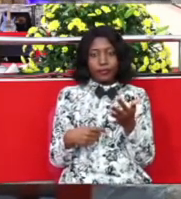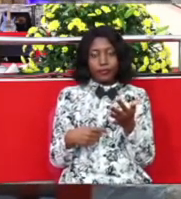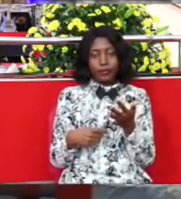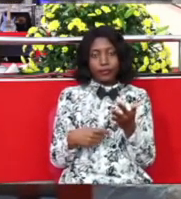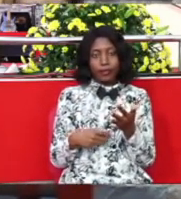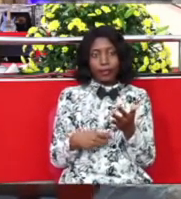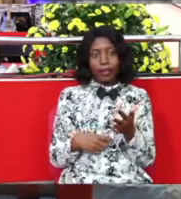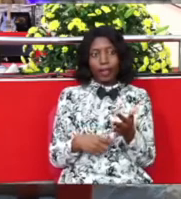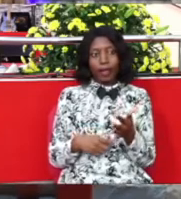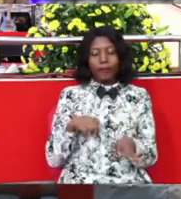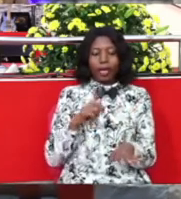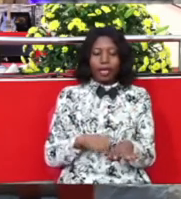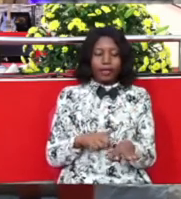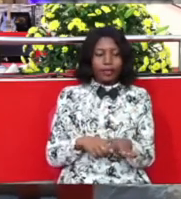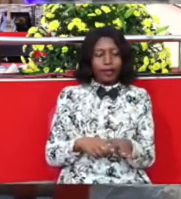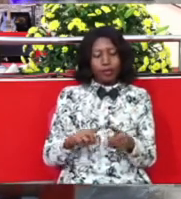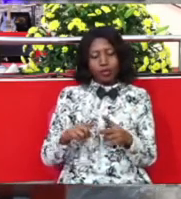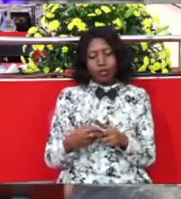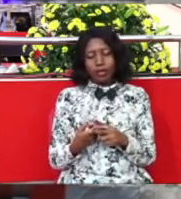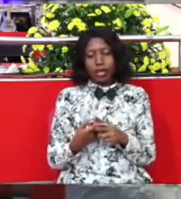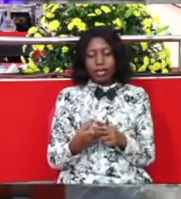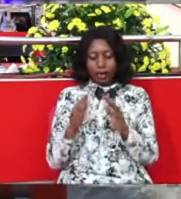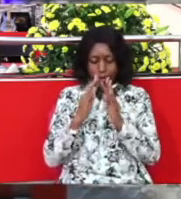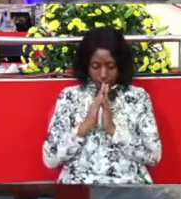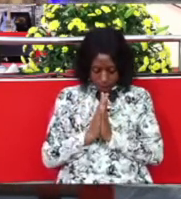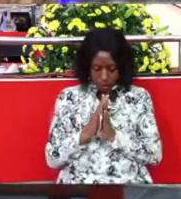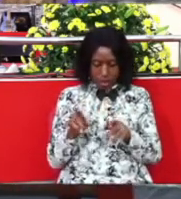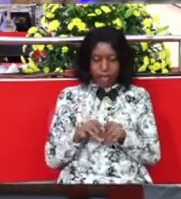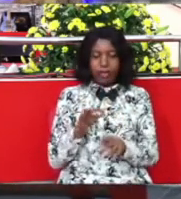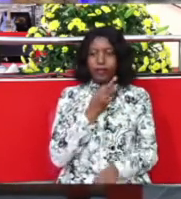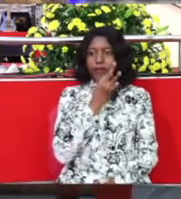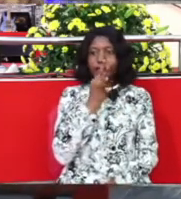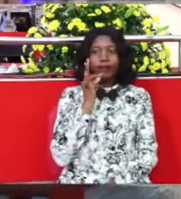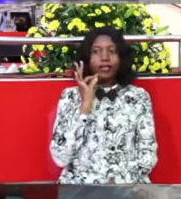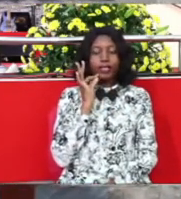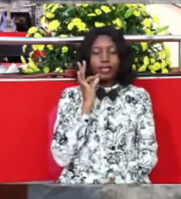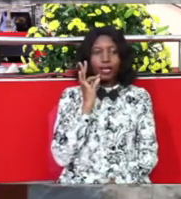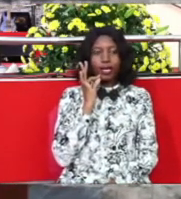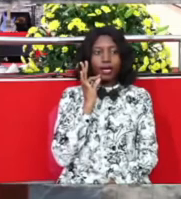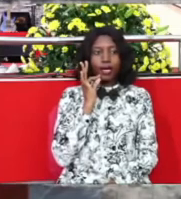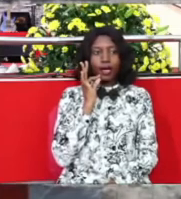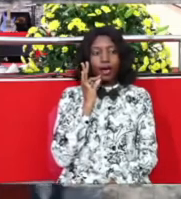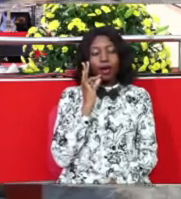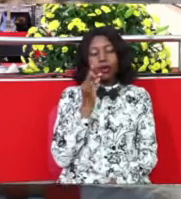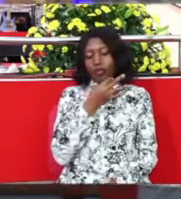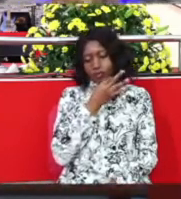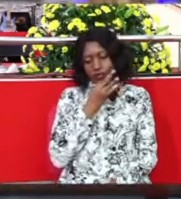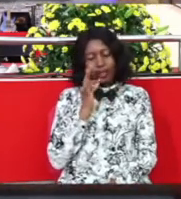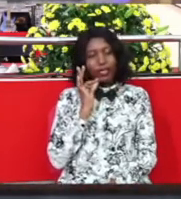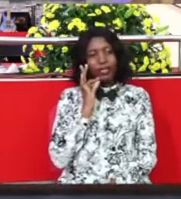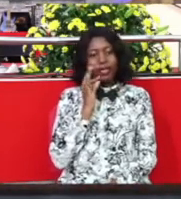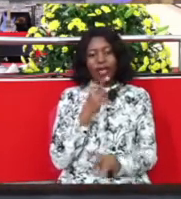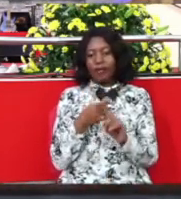when you take a season for prayer and fasting, ya kwamba ukichukua muda wa kuomba na kufunga, you do the fast. Fanya kufunga, but you don't do